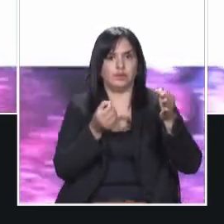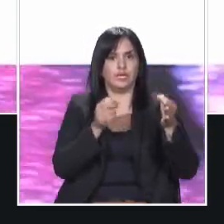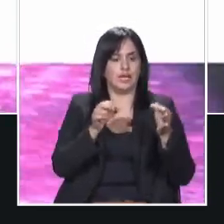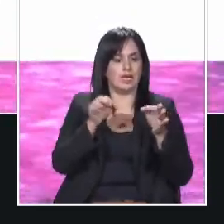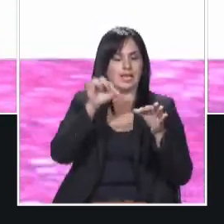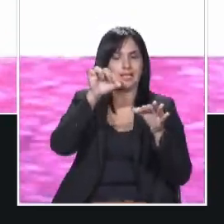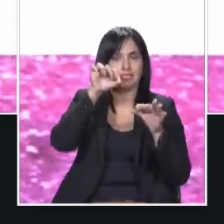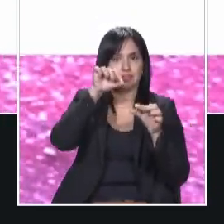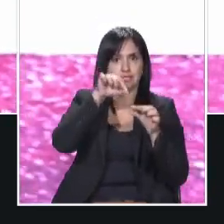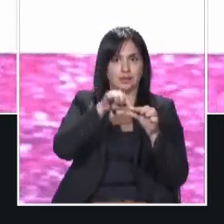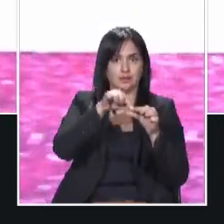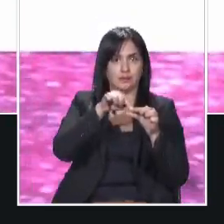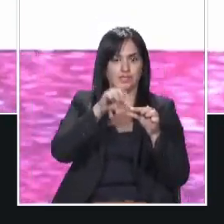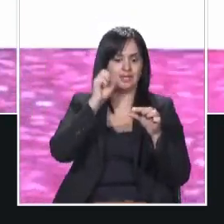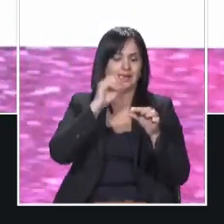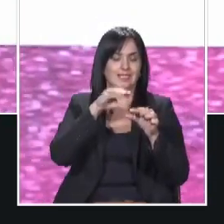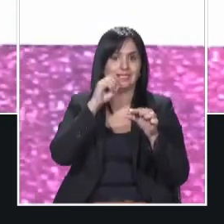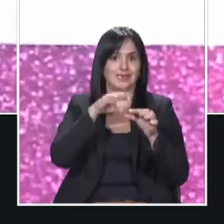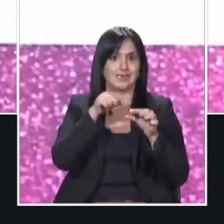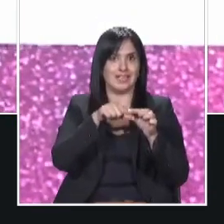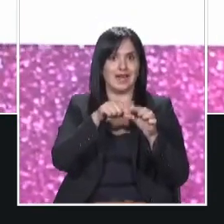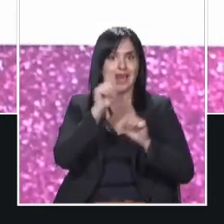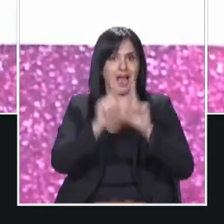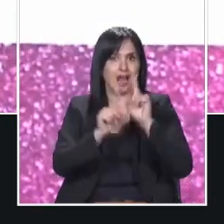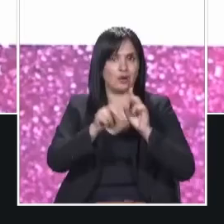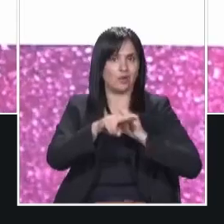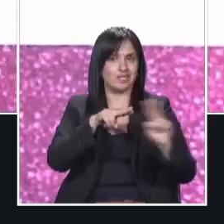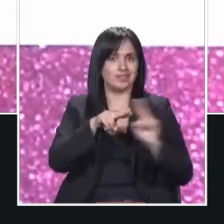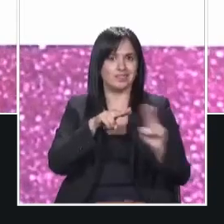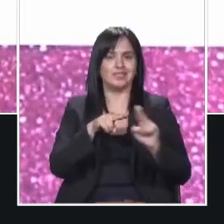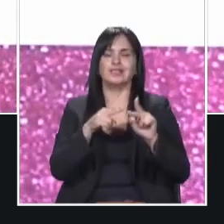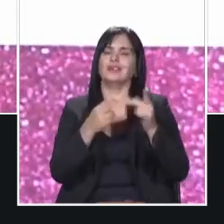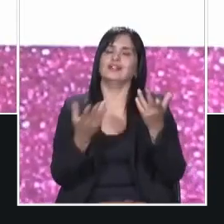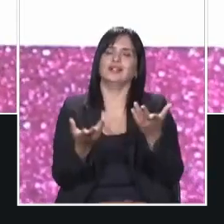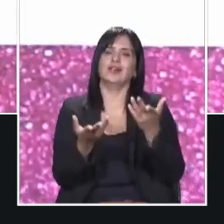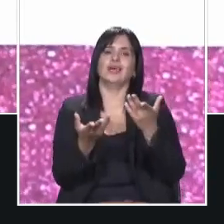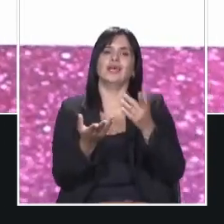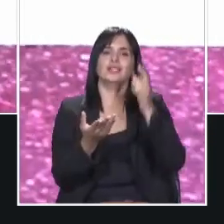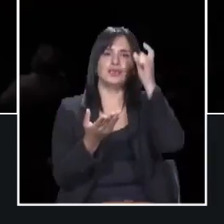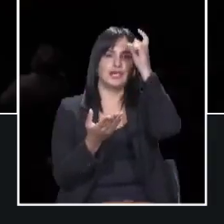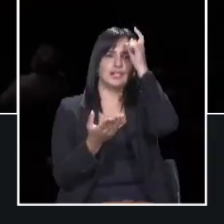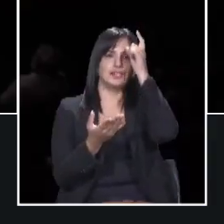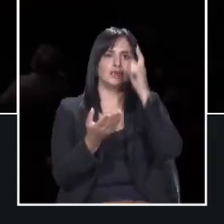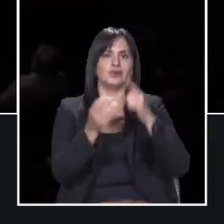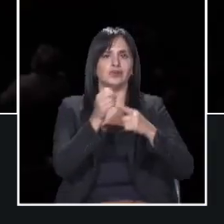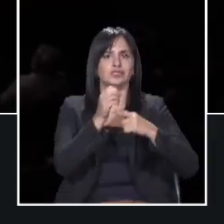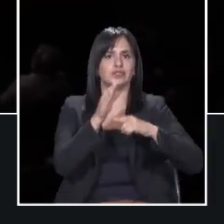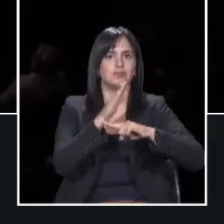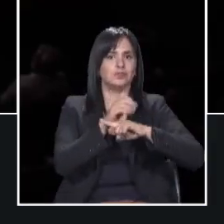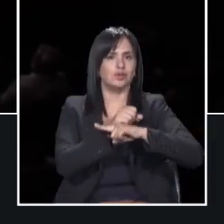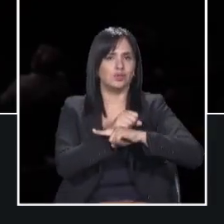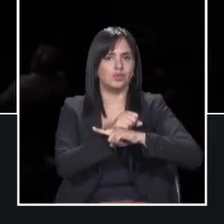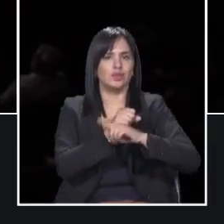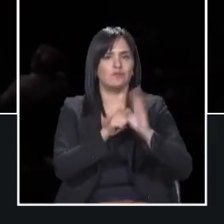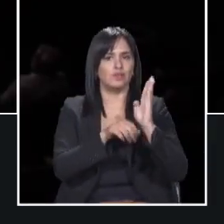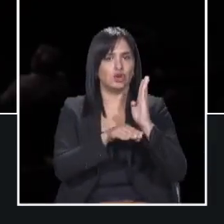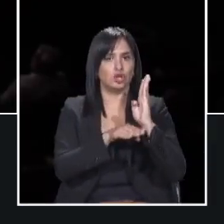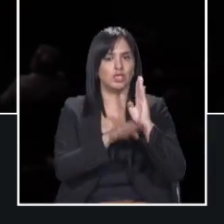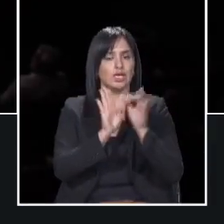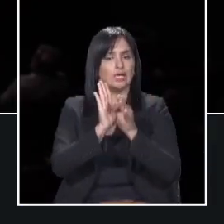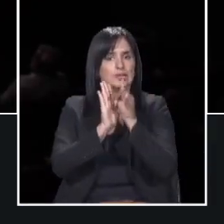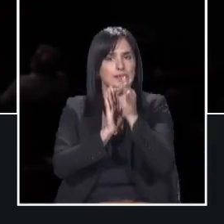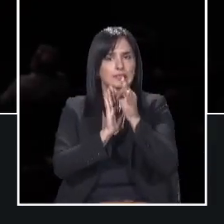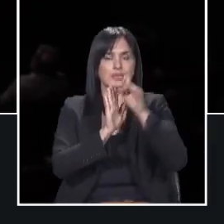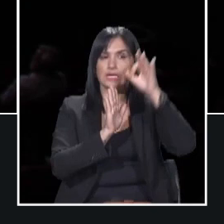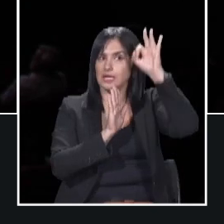Right? And there's this concept in biology that says neurons that fire together wire together. That means the more two neurons talk to each